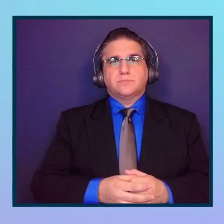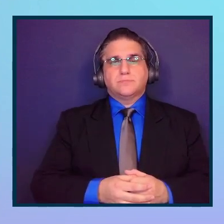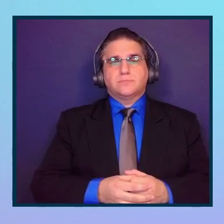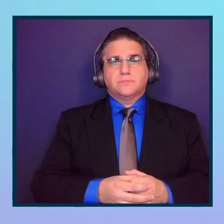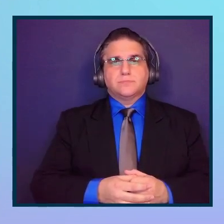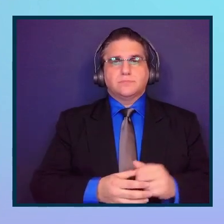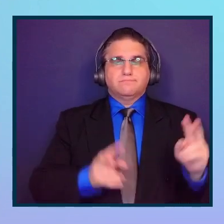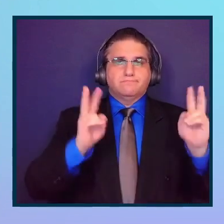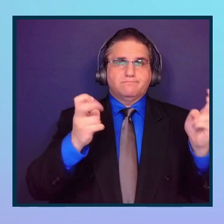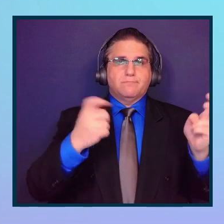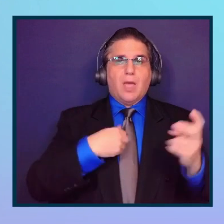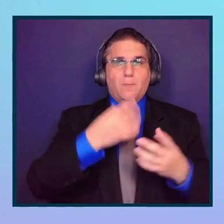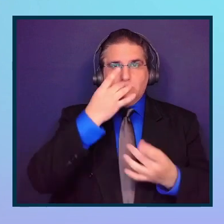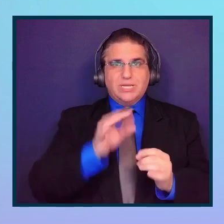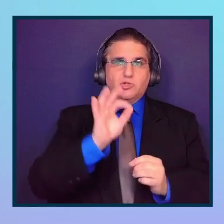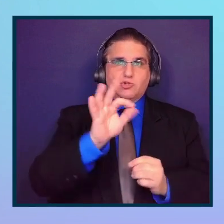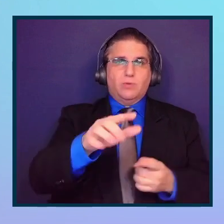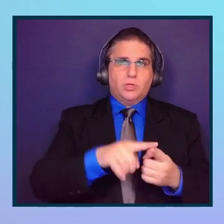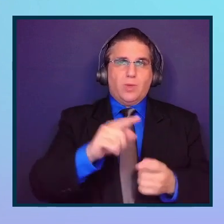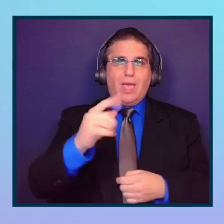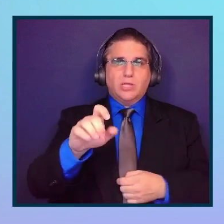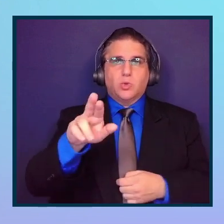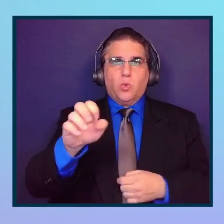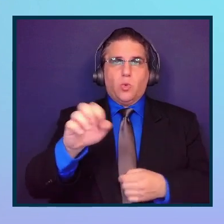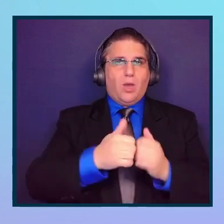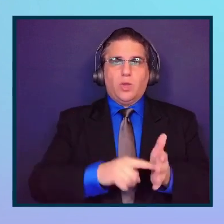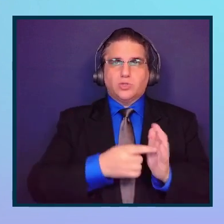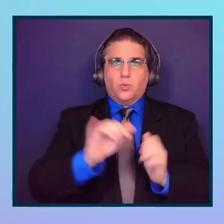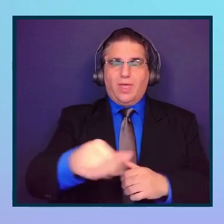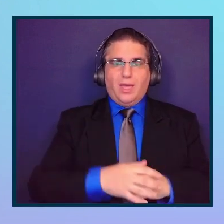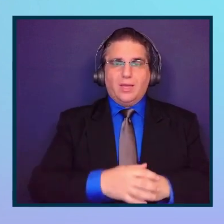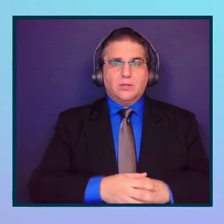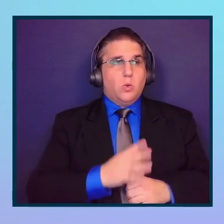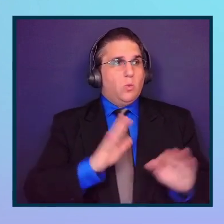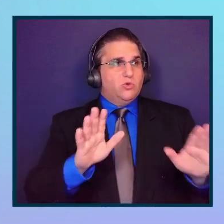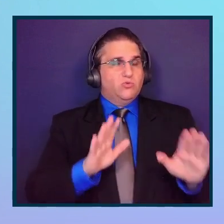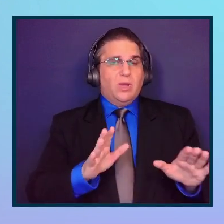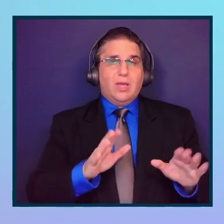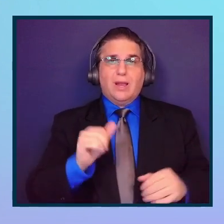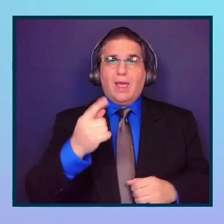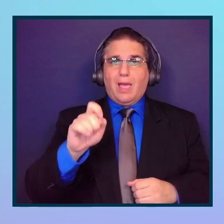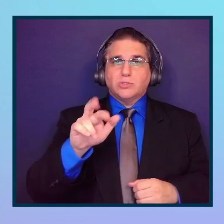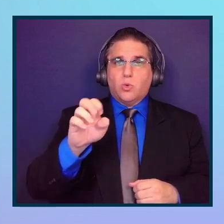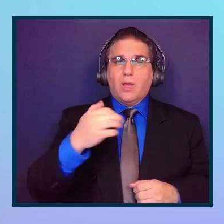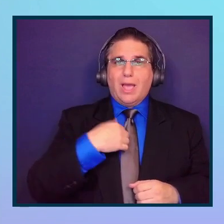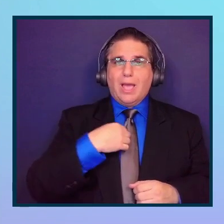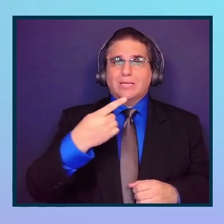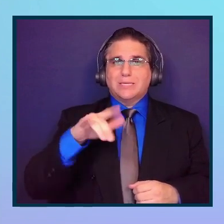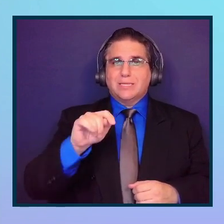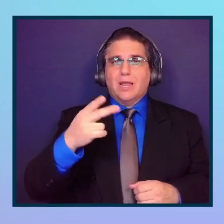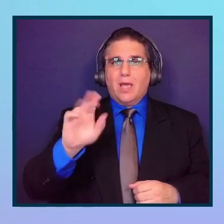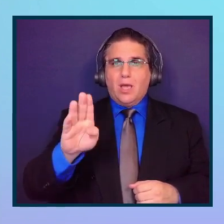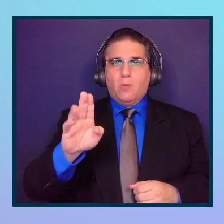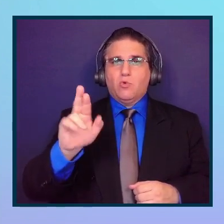to axe-core. How would I get started with that? Oh, great. axe-core has a GitHub repo.